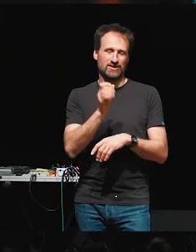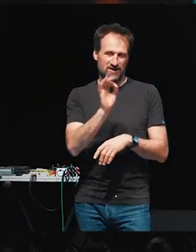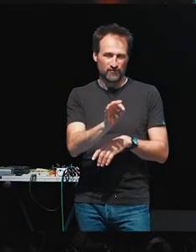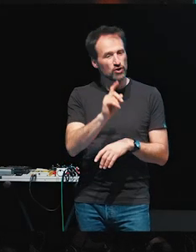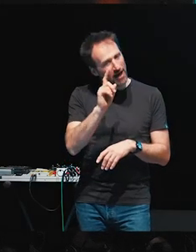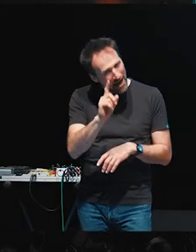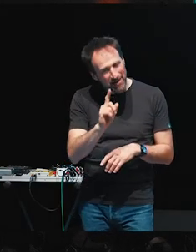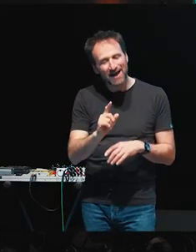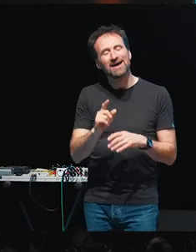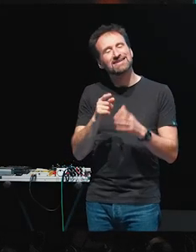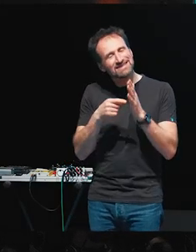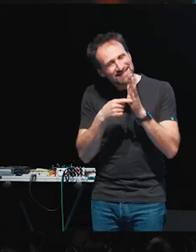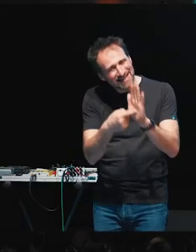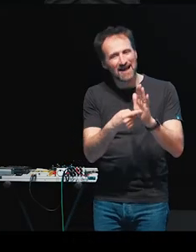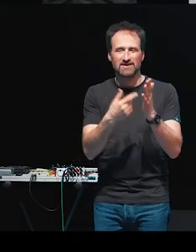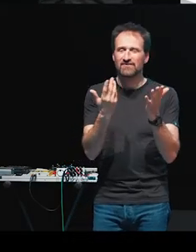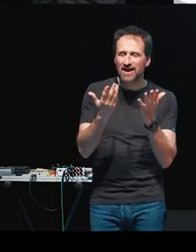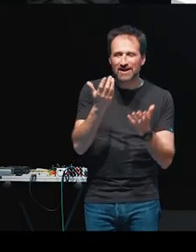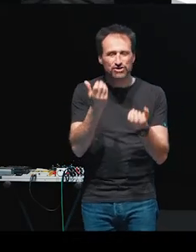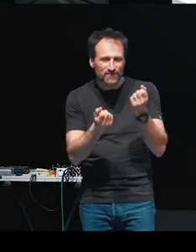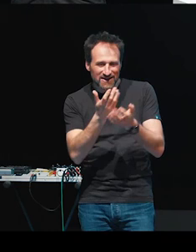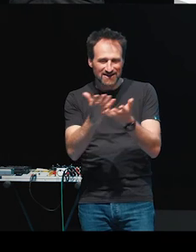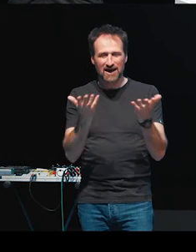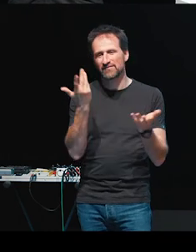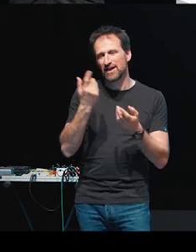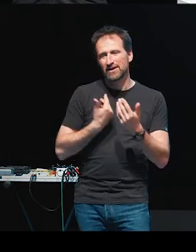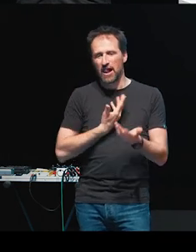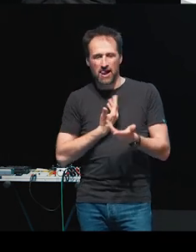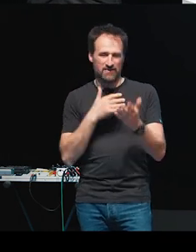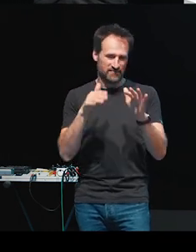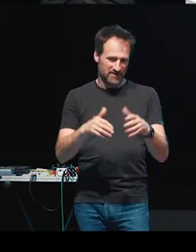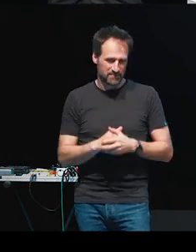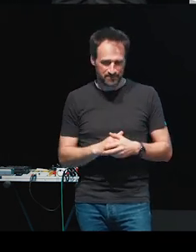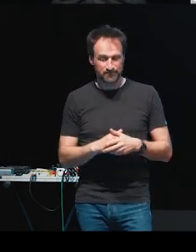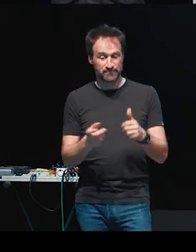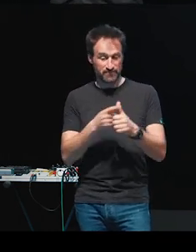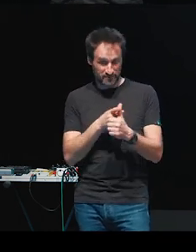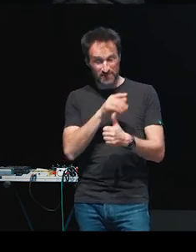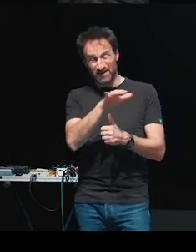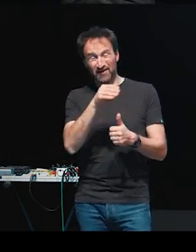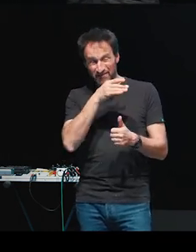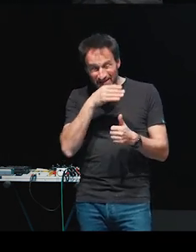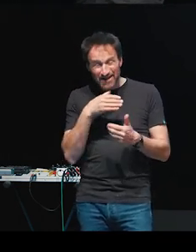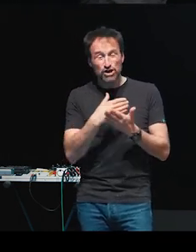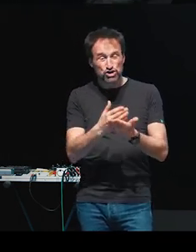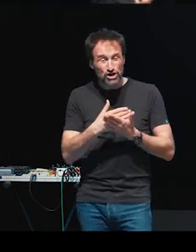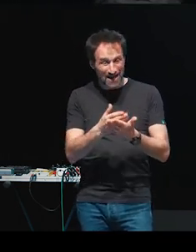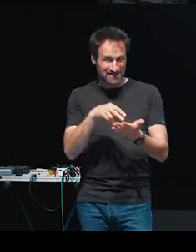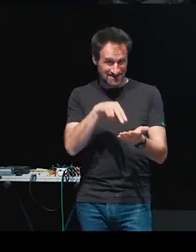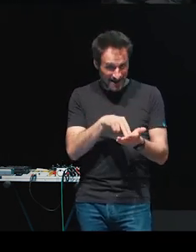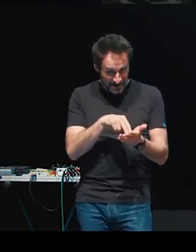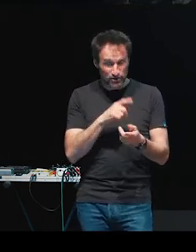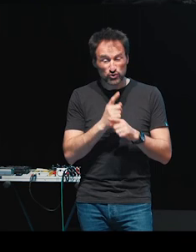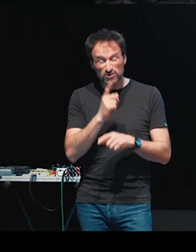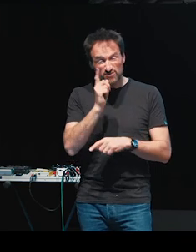times. The first question I would ask you here is, do you have a lot of shared state? And do you have to